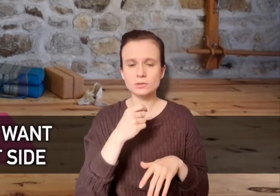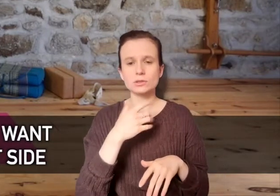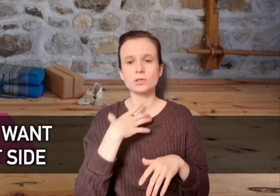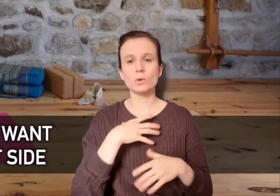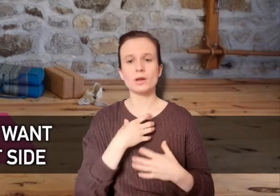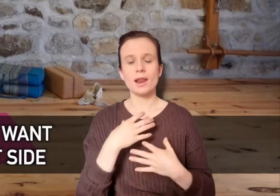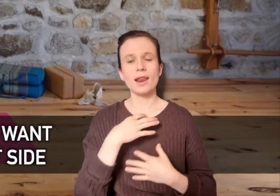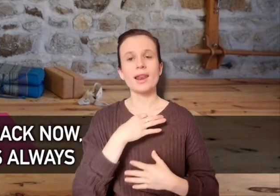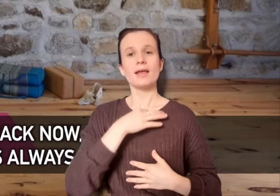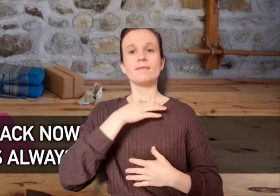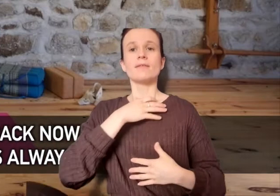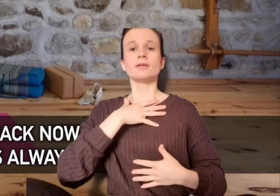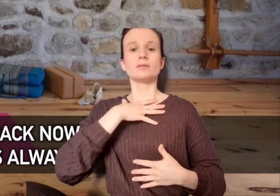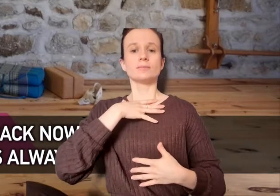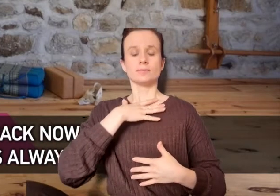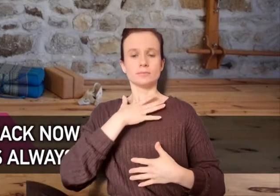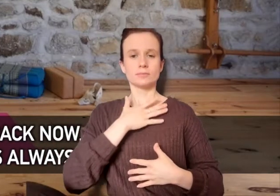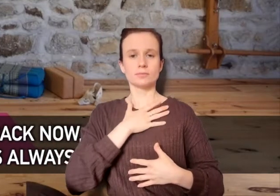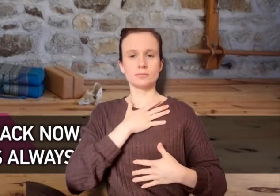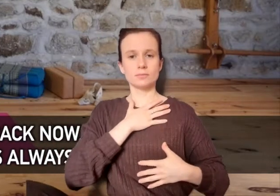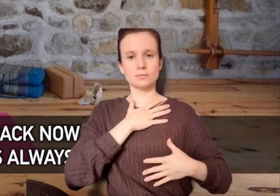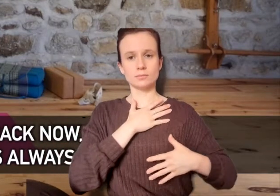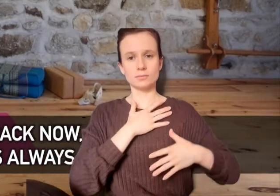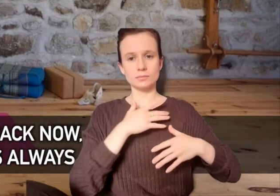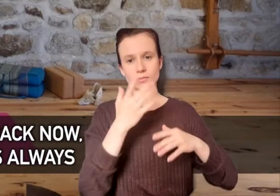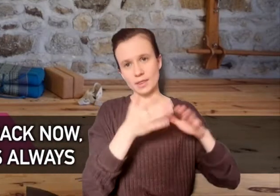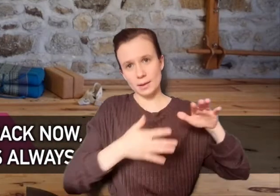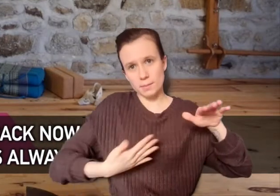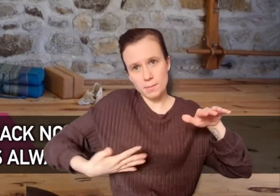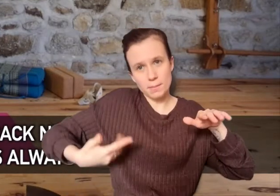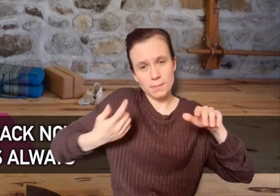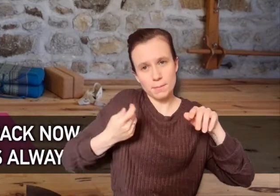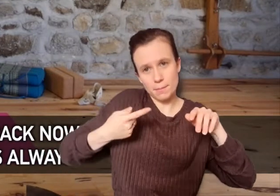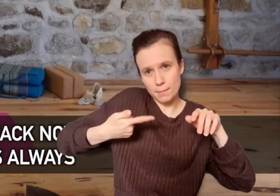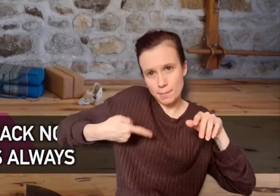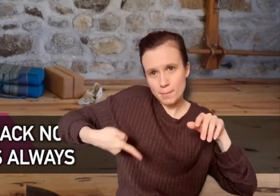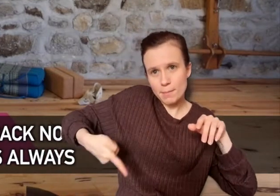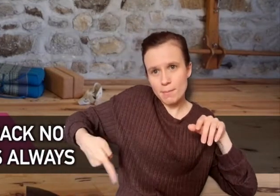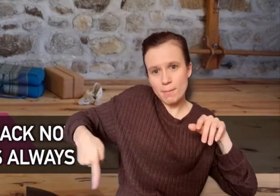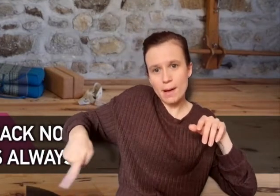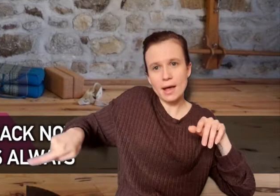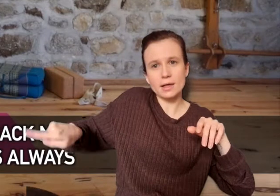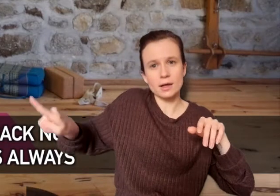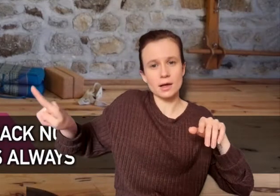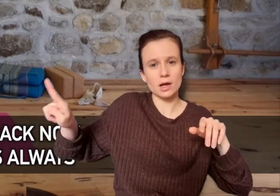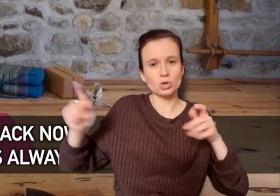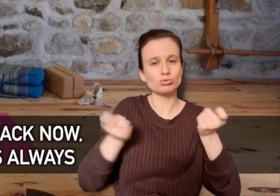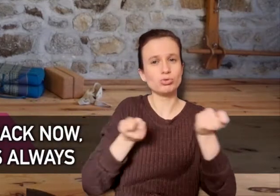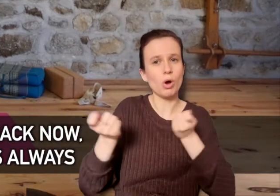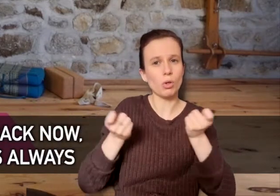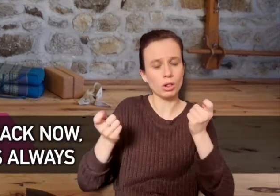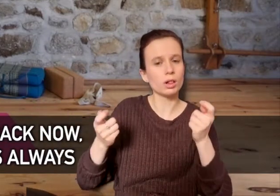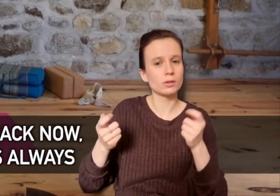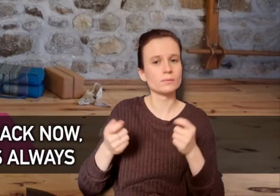I'm lifting the left side of my body. I'm kicking that right side back. Now my tilt, if I want to tilt